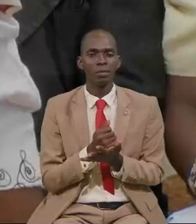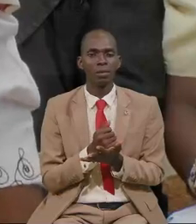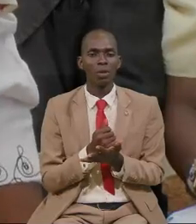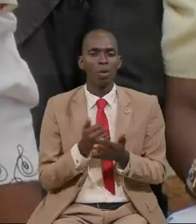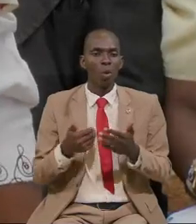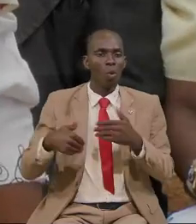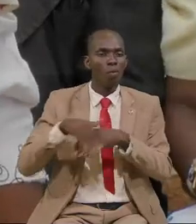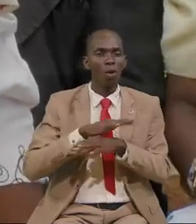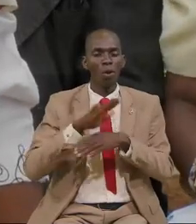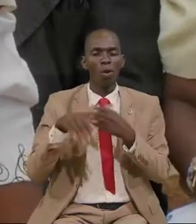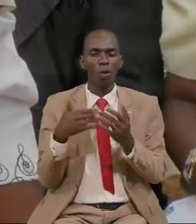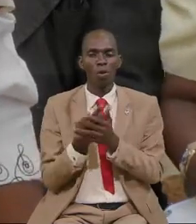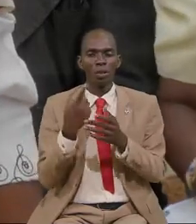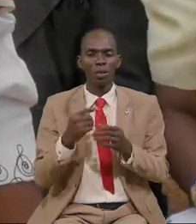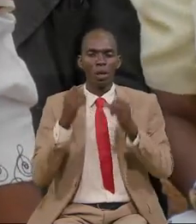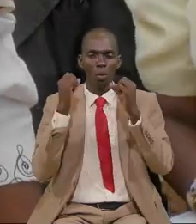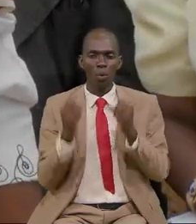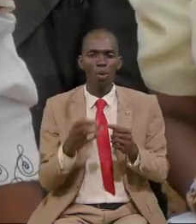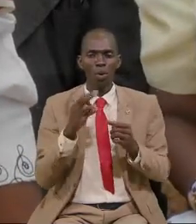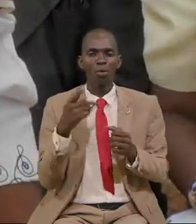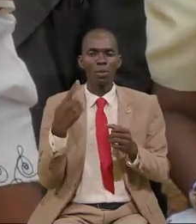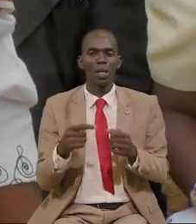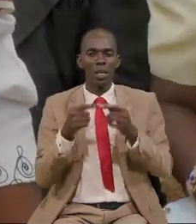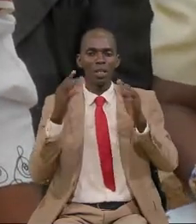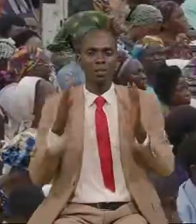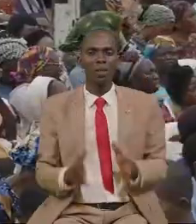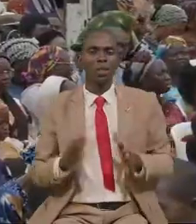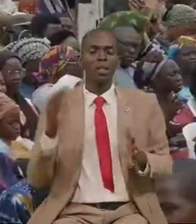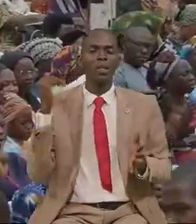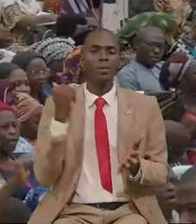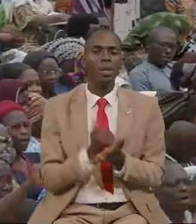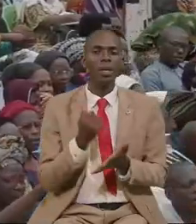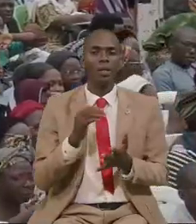Over all the power of the enemy.